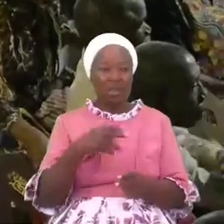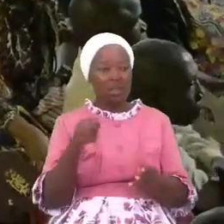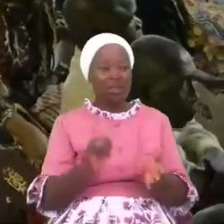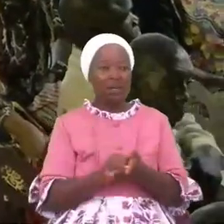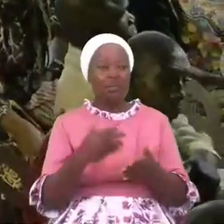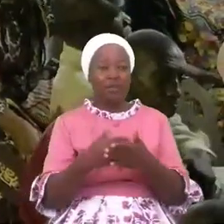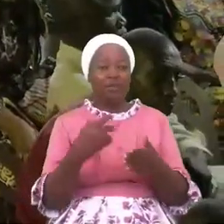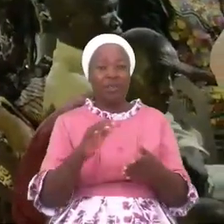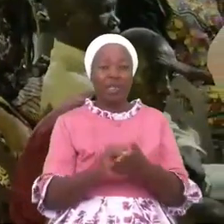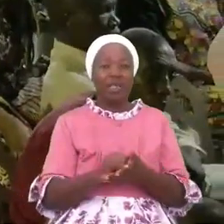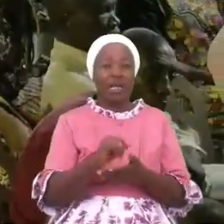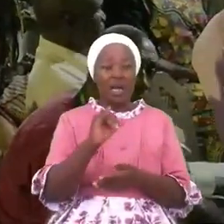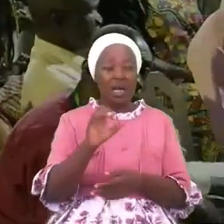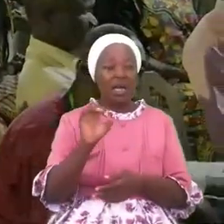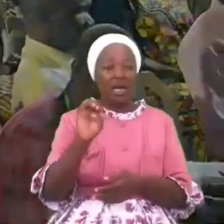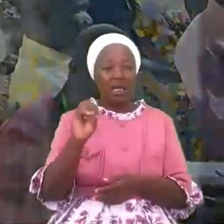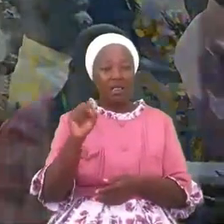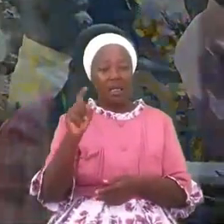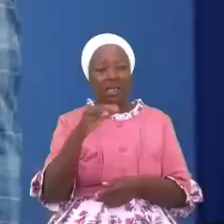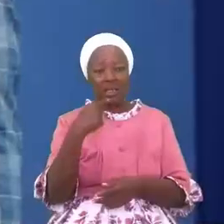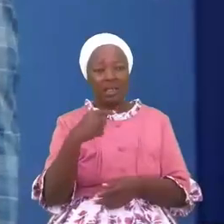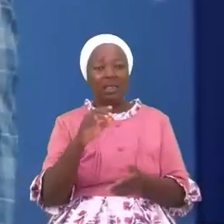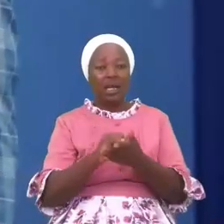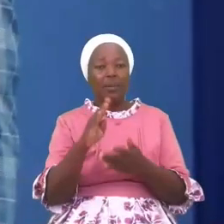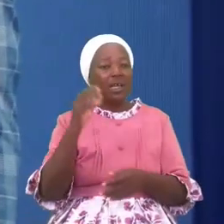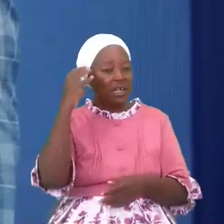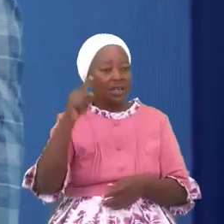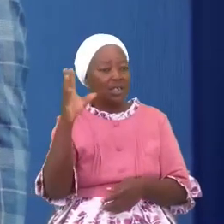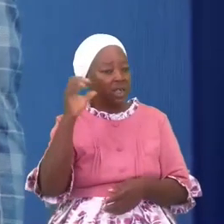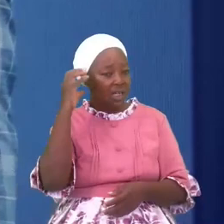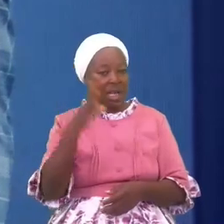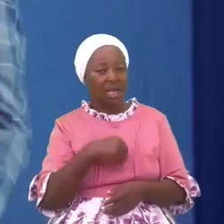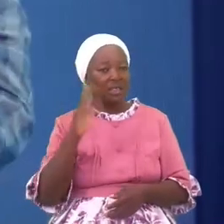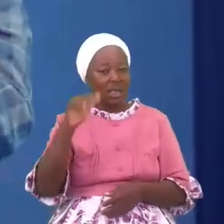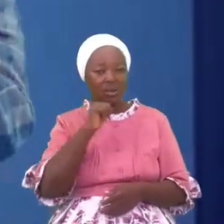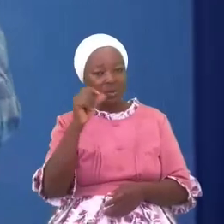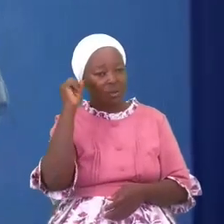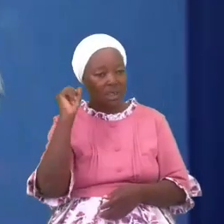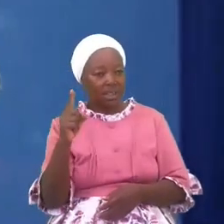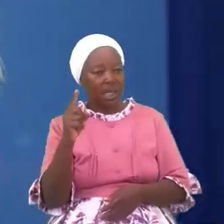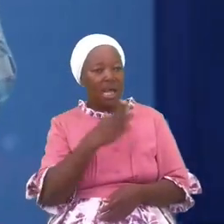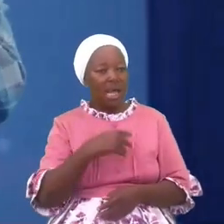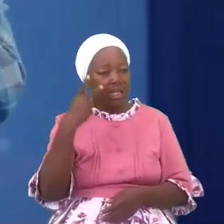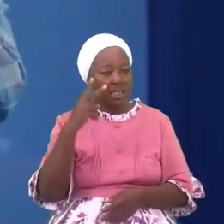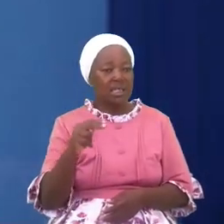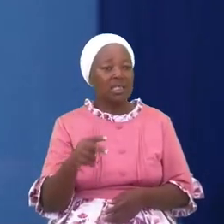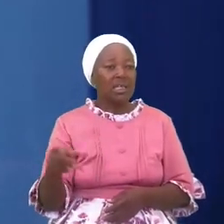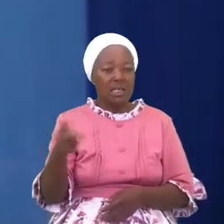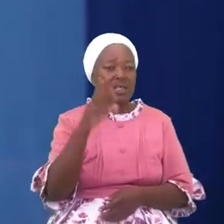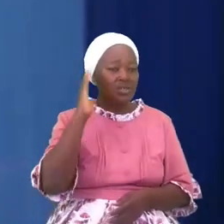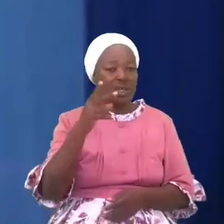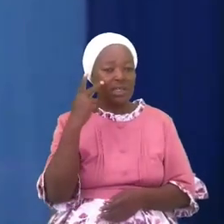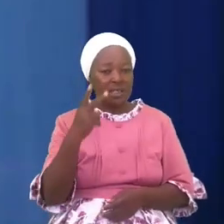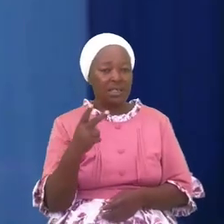and shall not understand, and seeing ye shall see and not